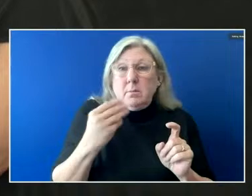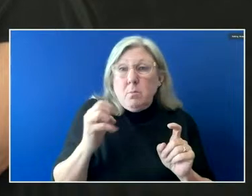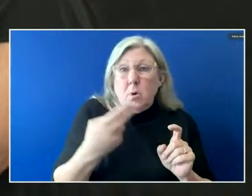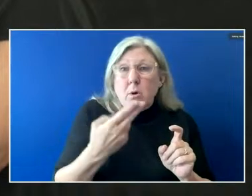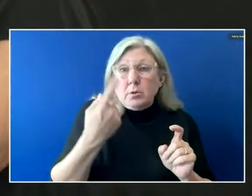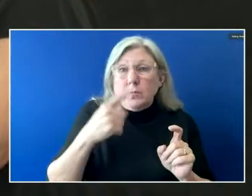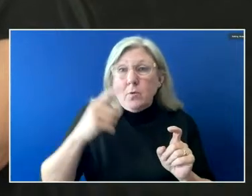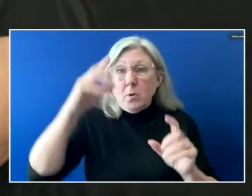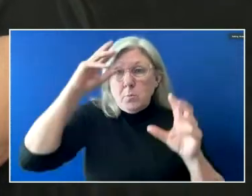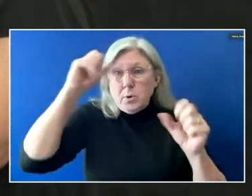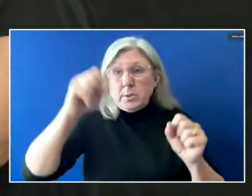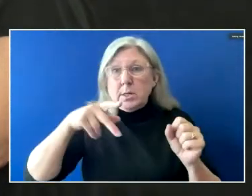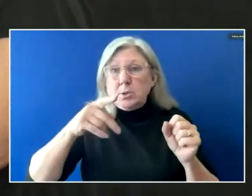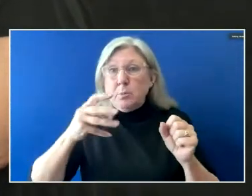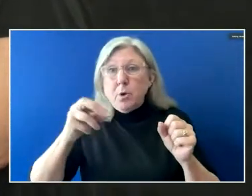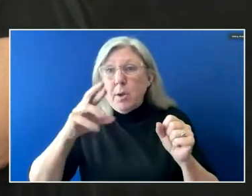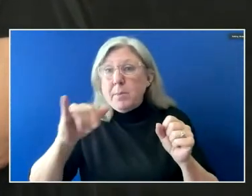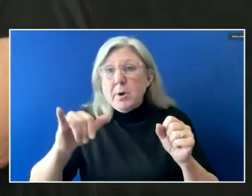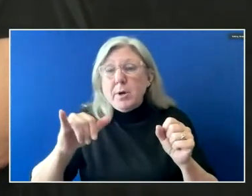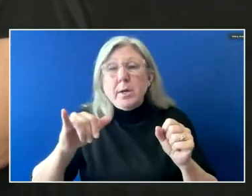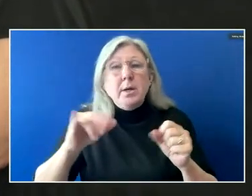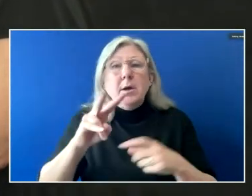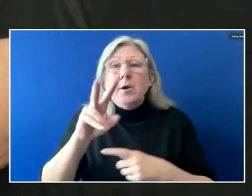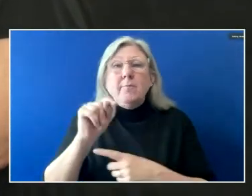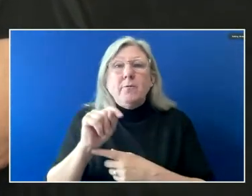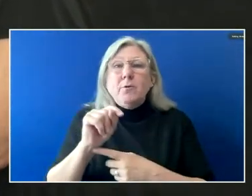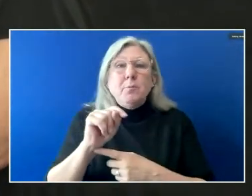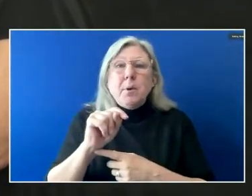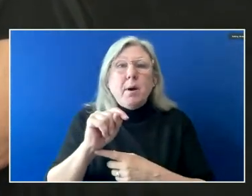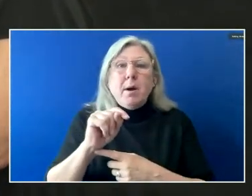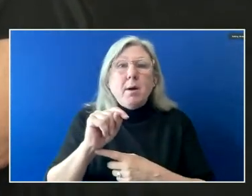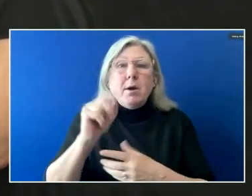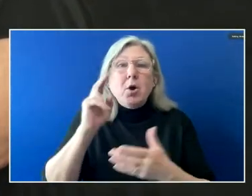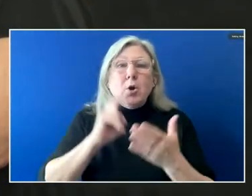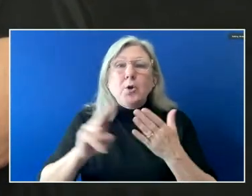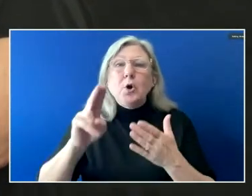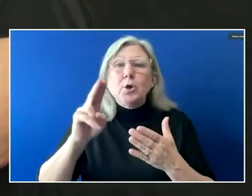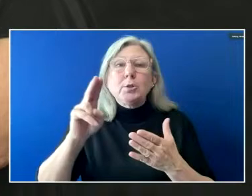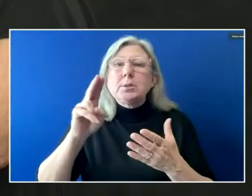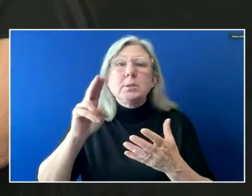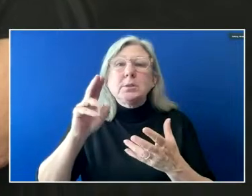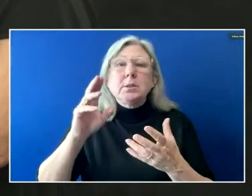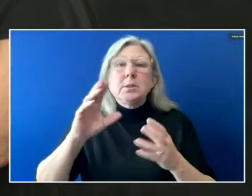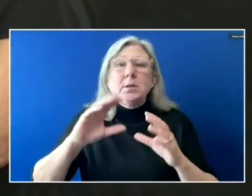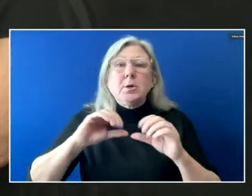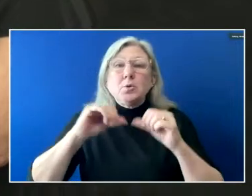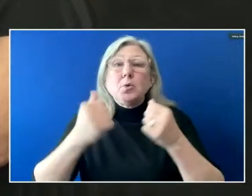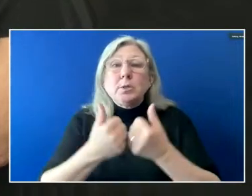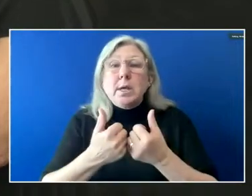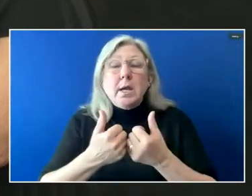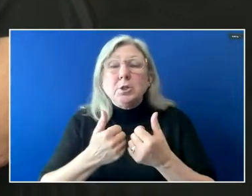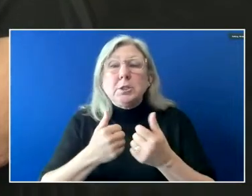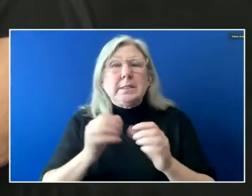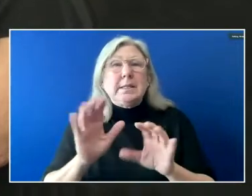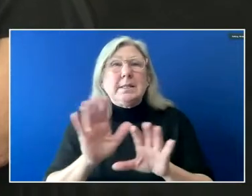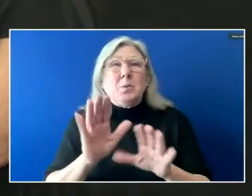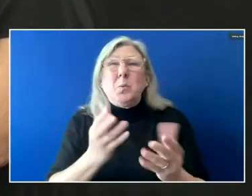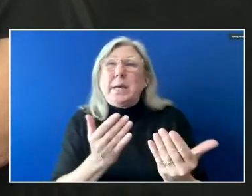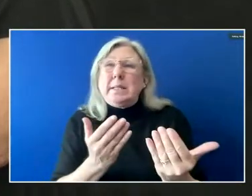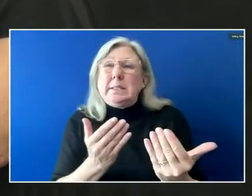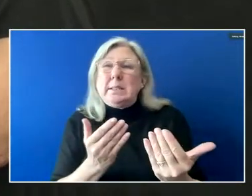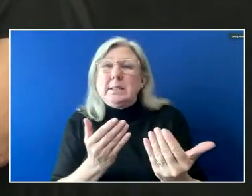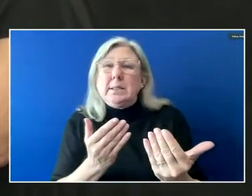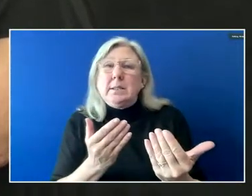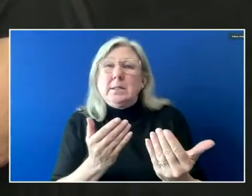a the Vermont Municipal clerks and treasurers associations um legislative committee urged them to wait um to do